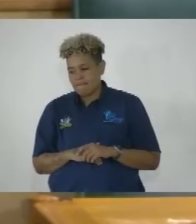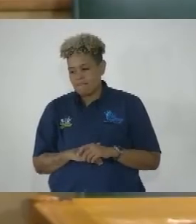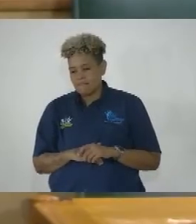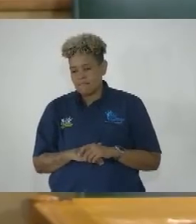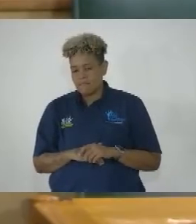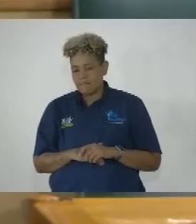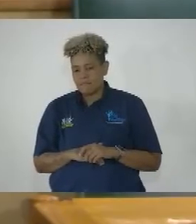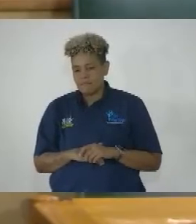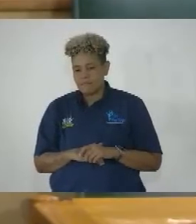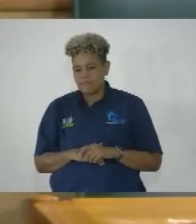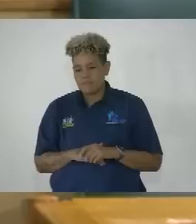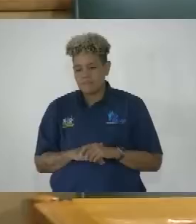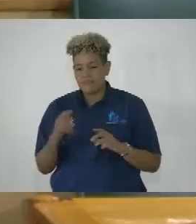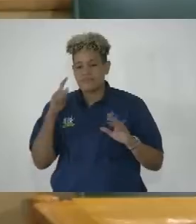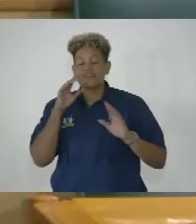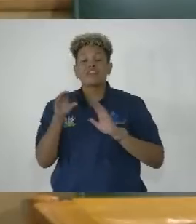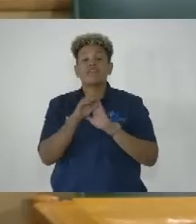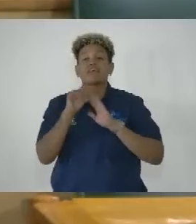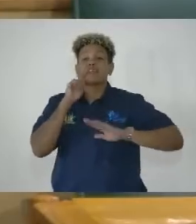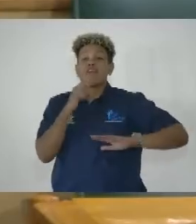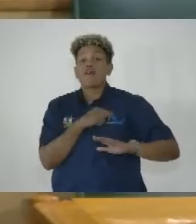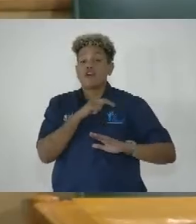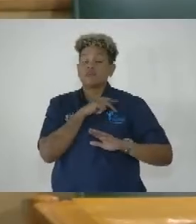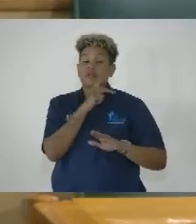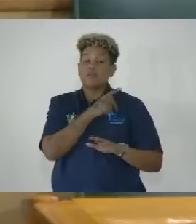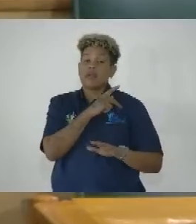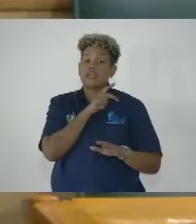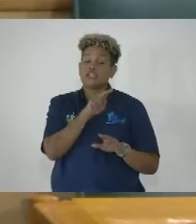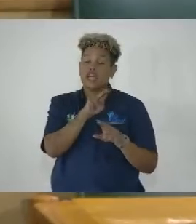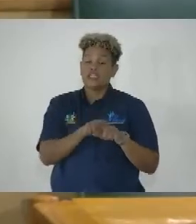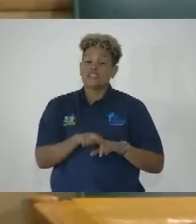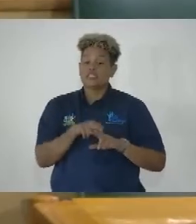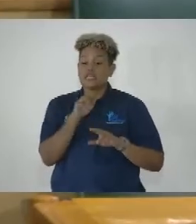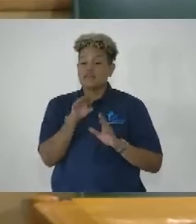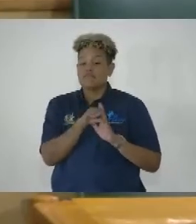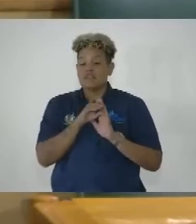Video clips of hospital patients